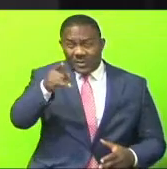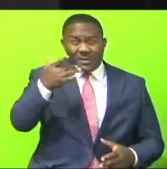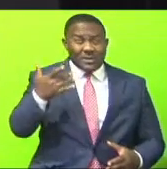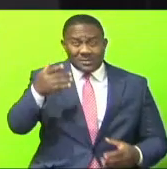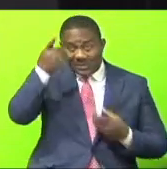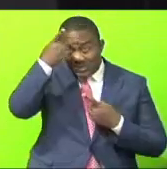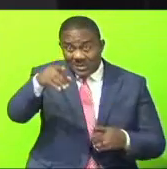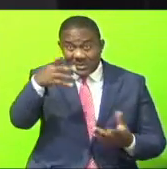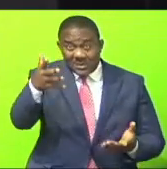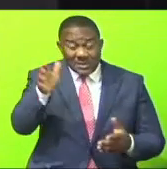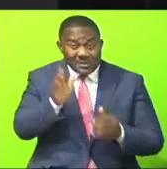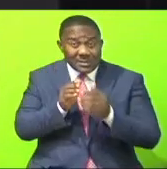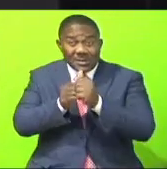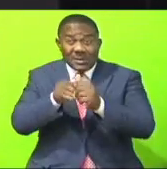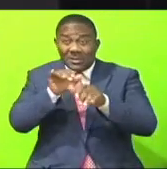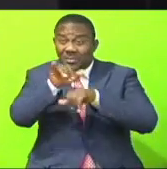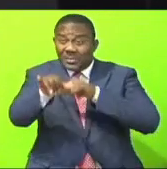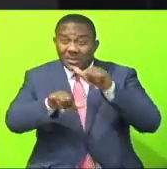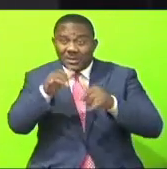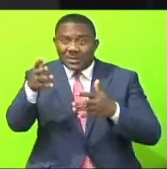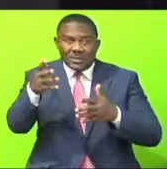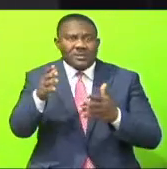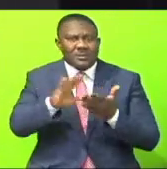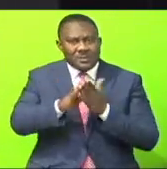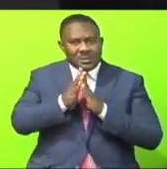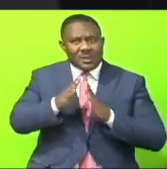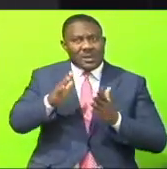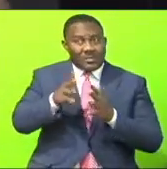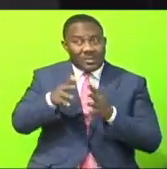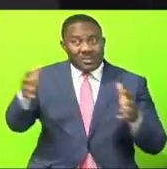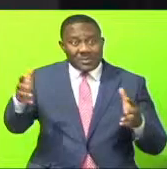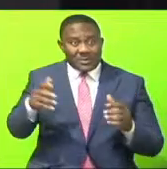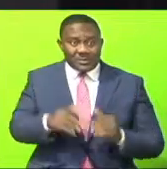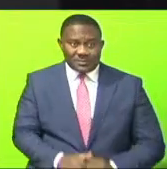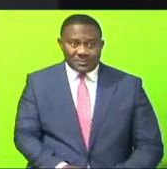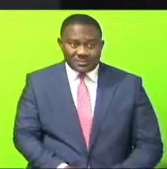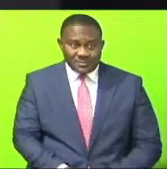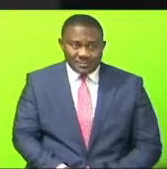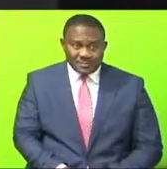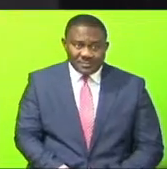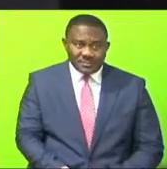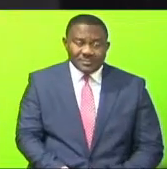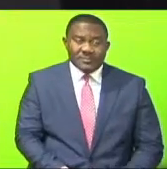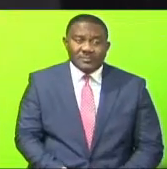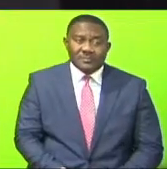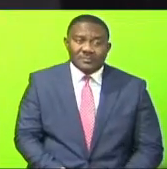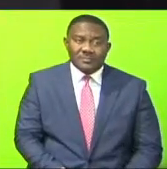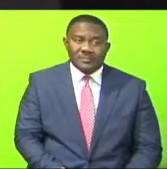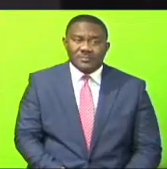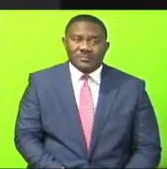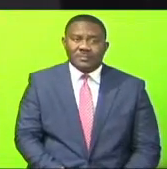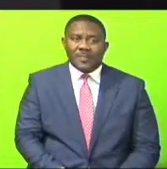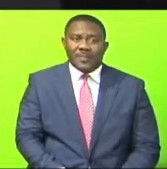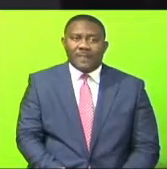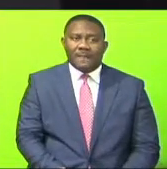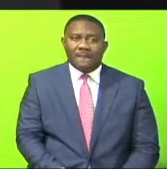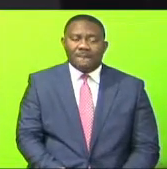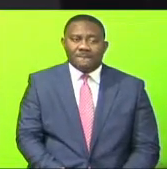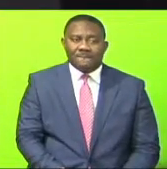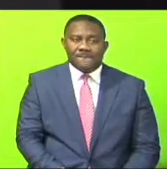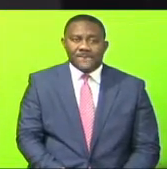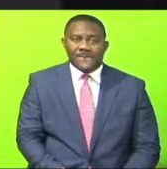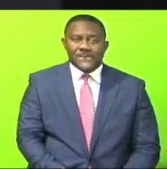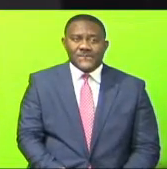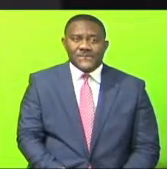use the Speaker to win elections. You should stop what you are doing. Honorable Speaker, let me come to very important matters.